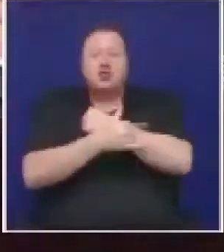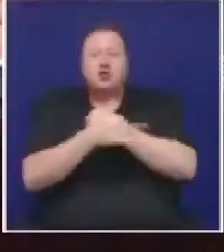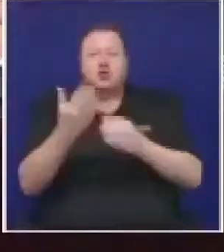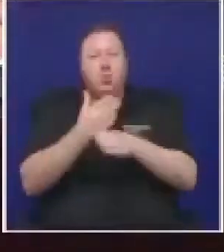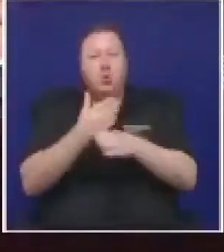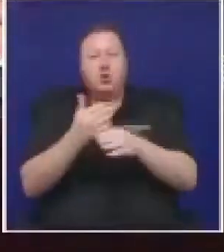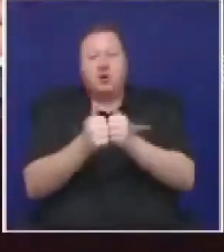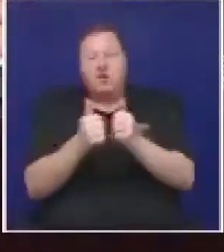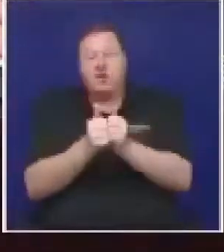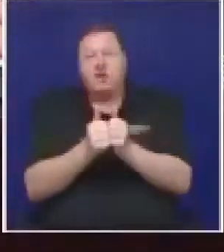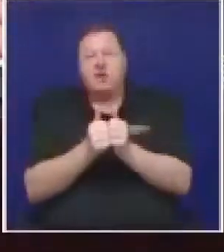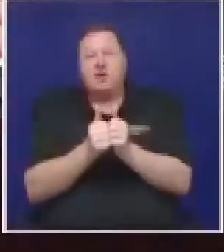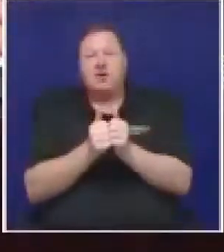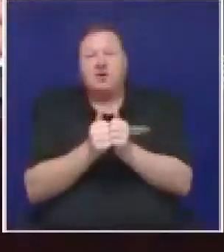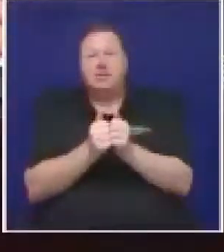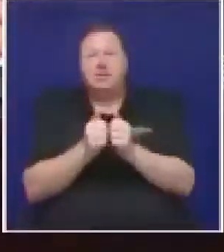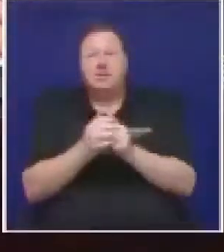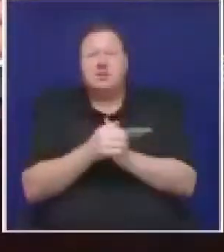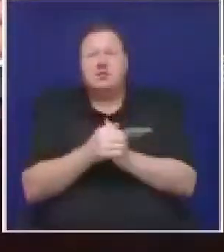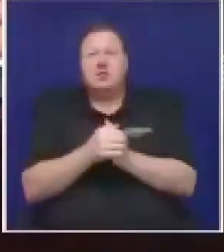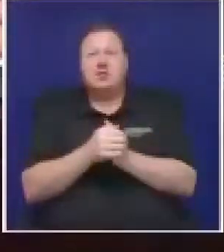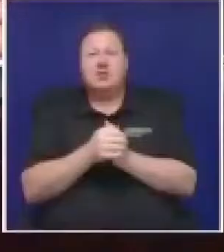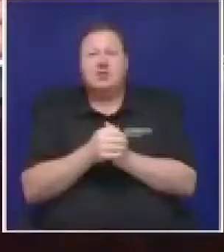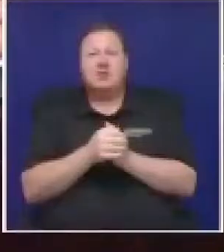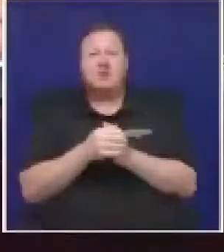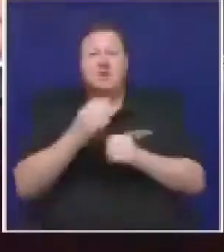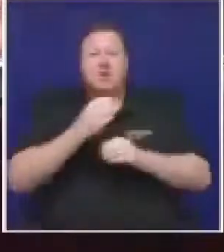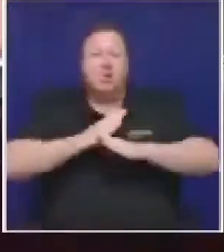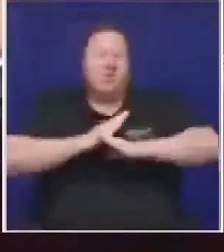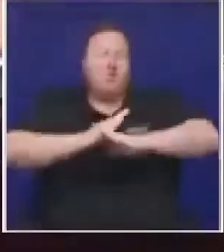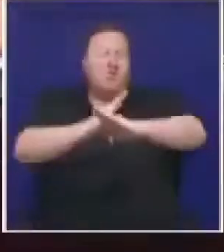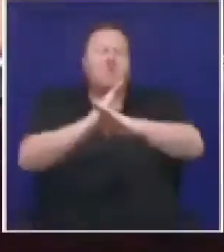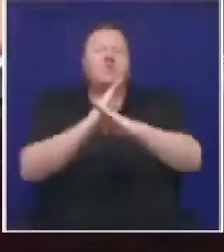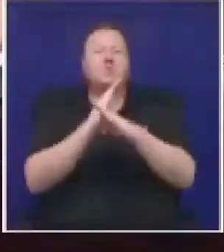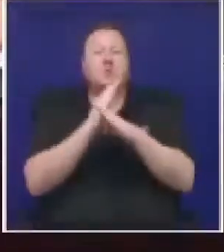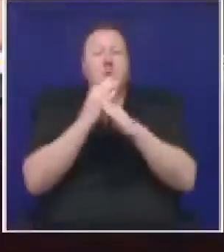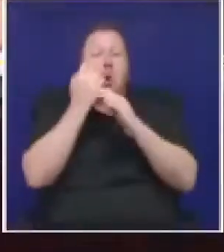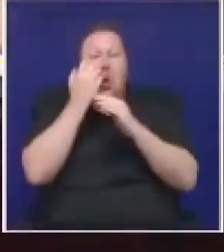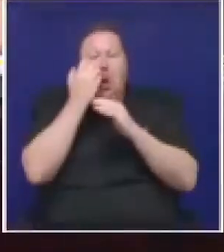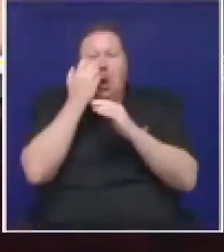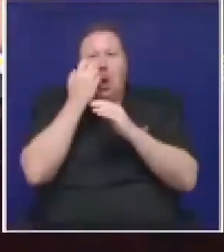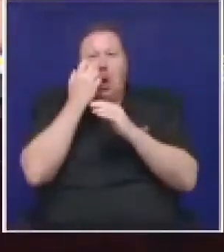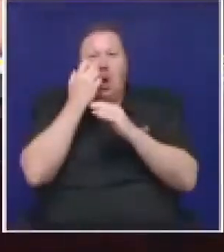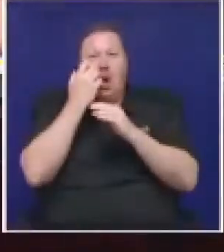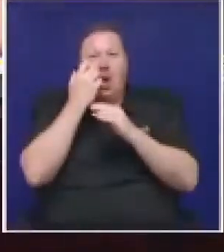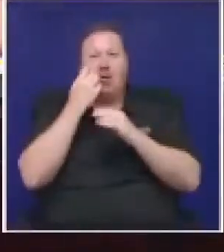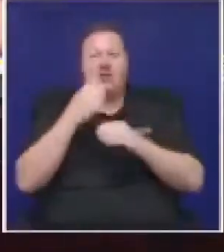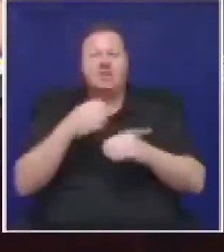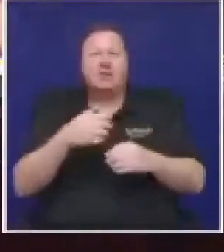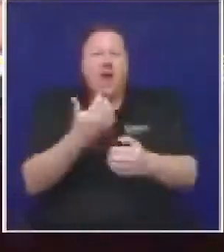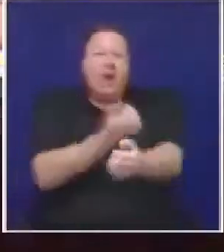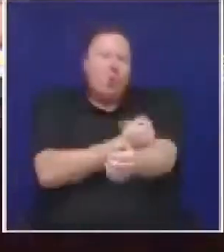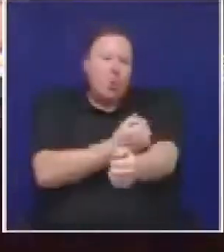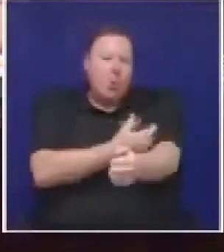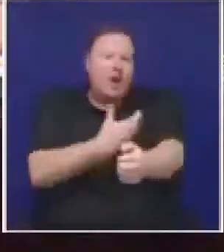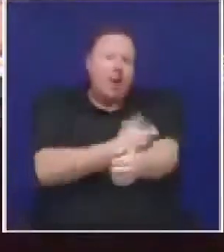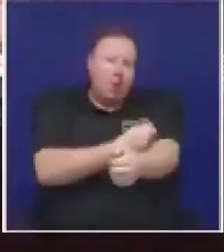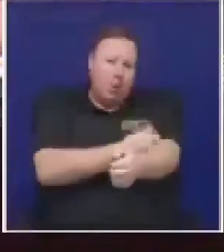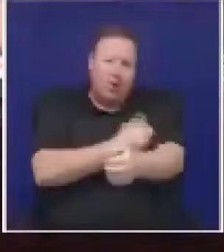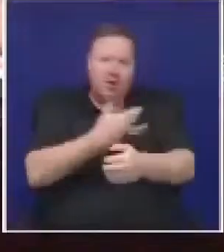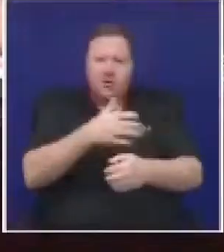and transnational operations to counter the illicit flow of heroin